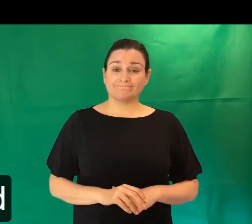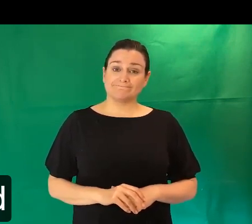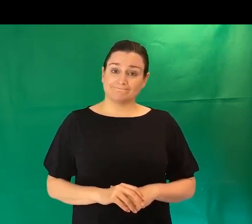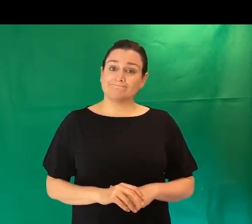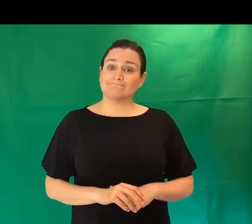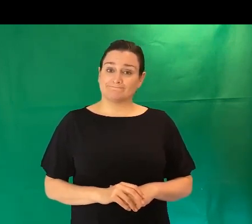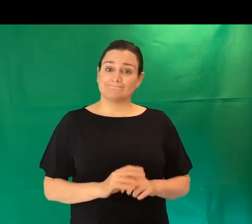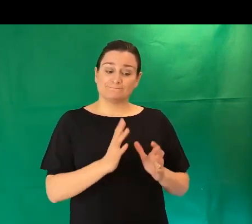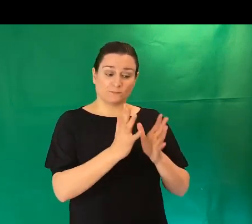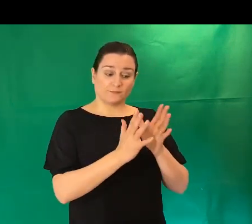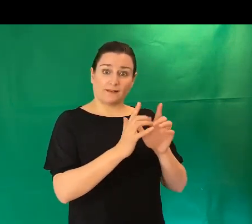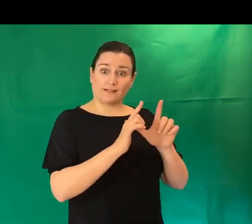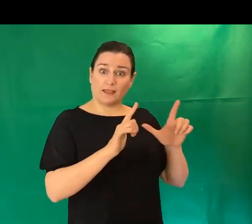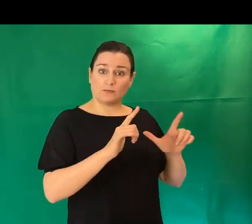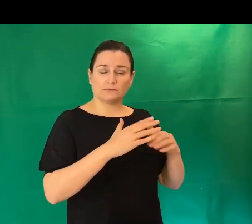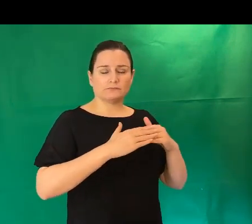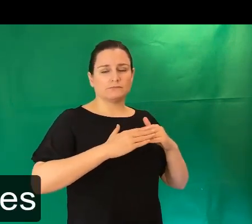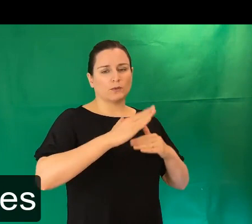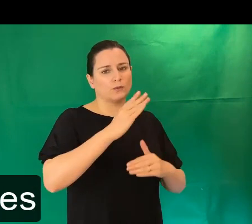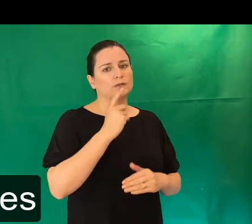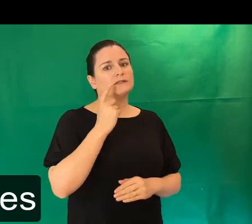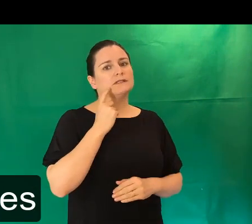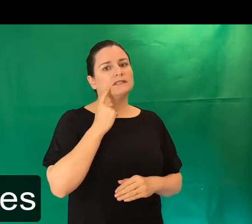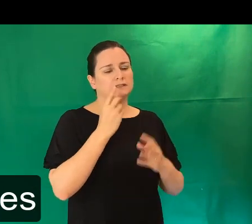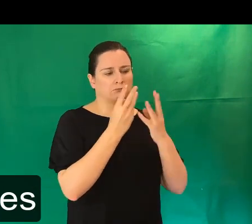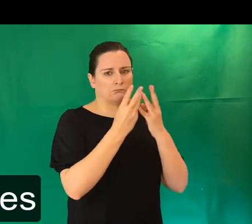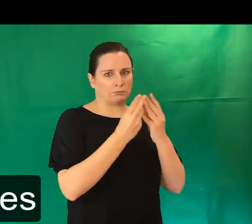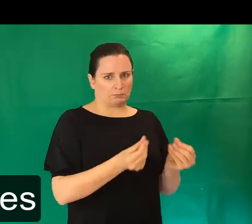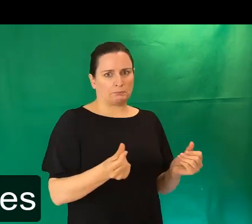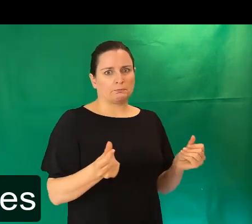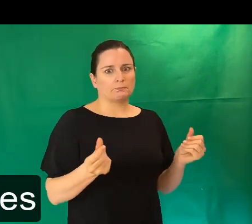As I said, sign languages are particularly endangered.